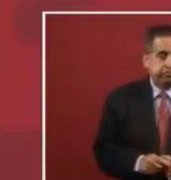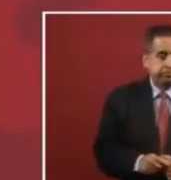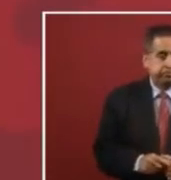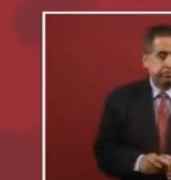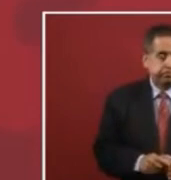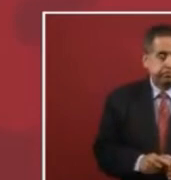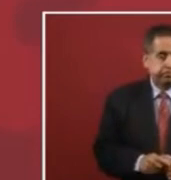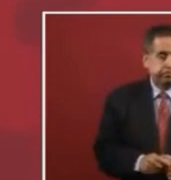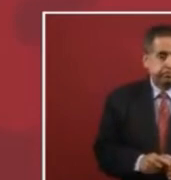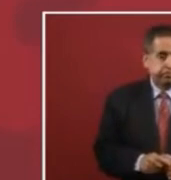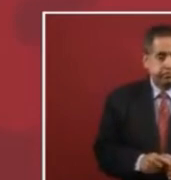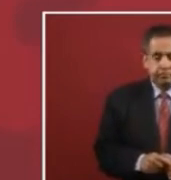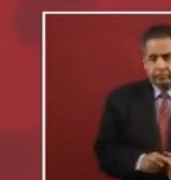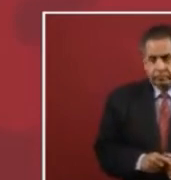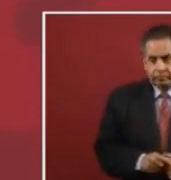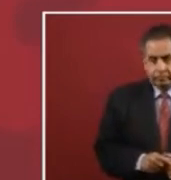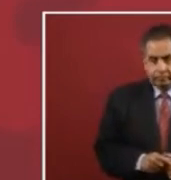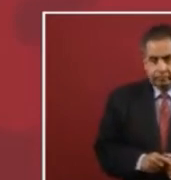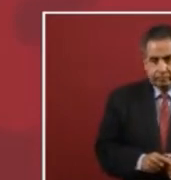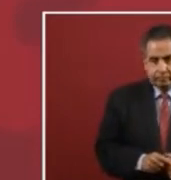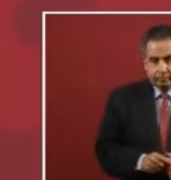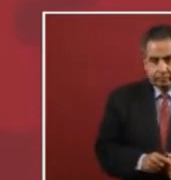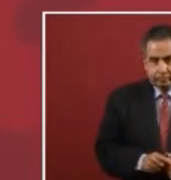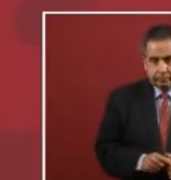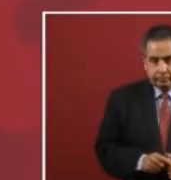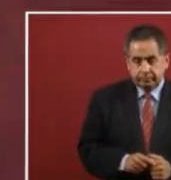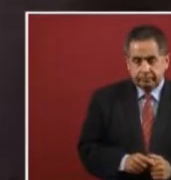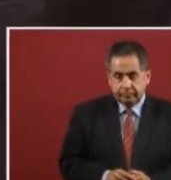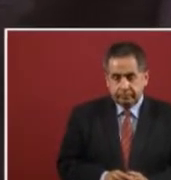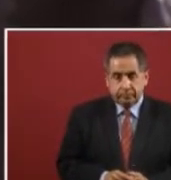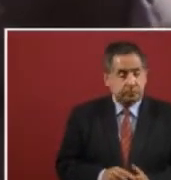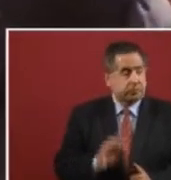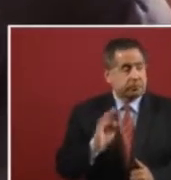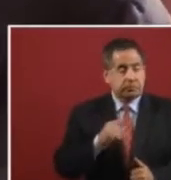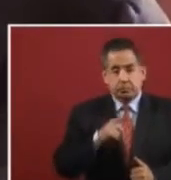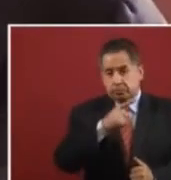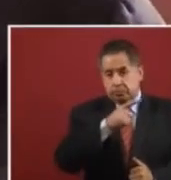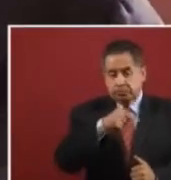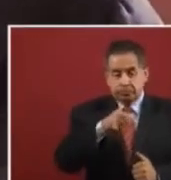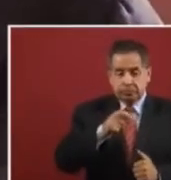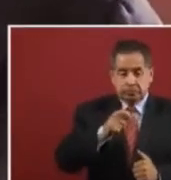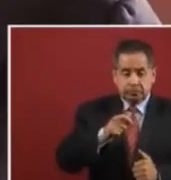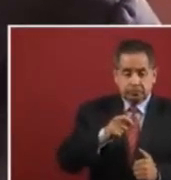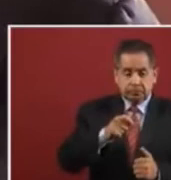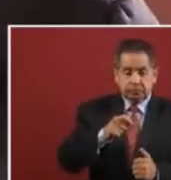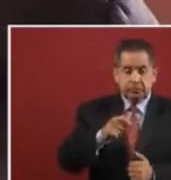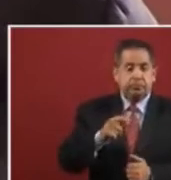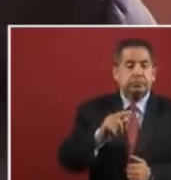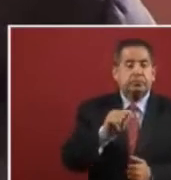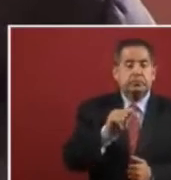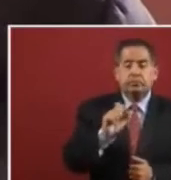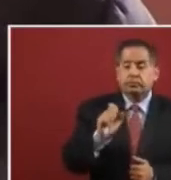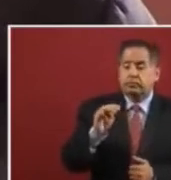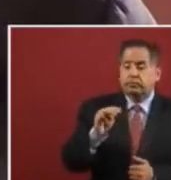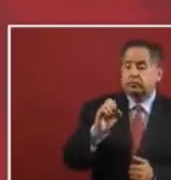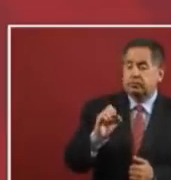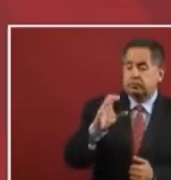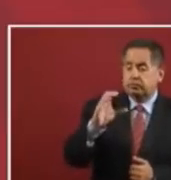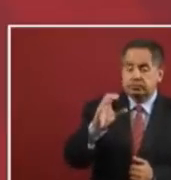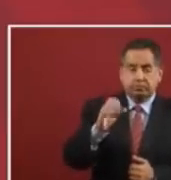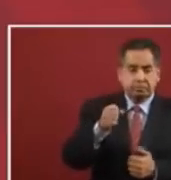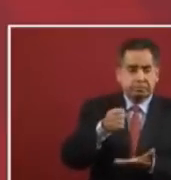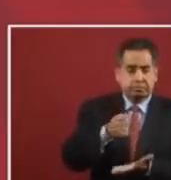de que se that they be apruebe approved el tratado the treaty